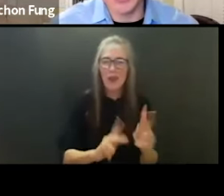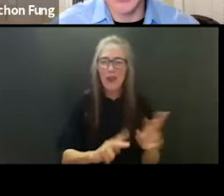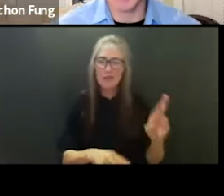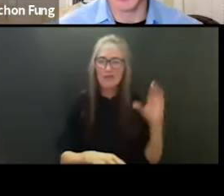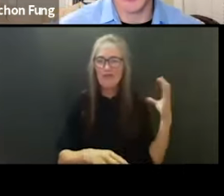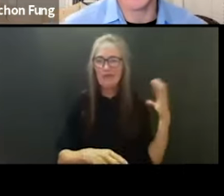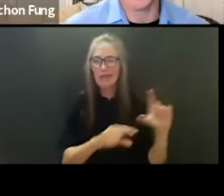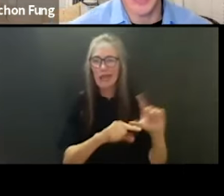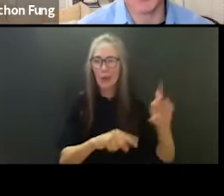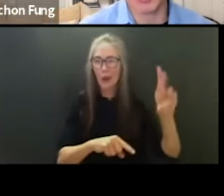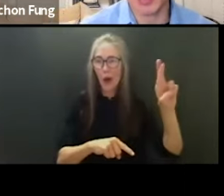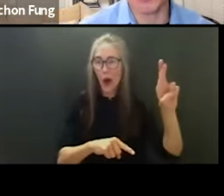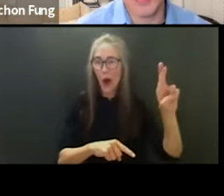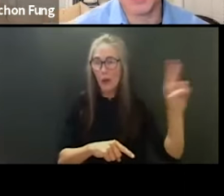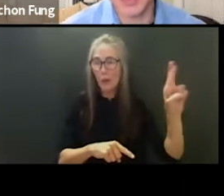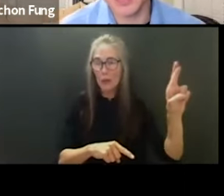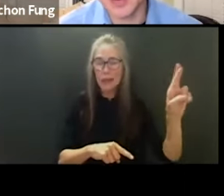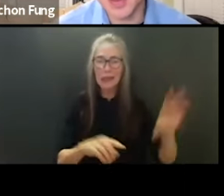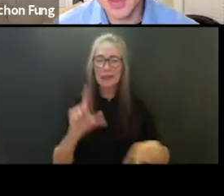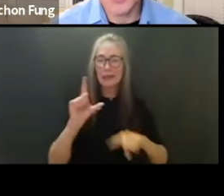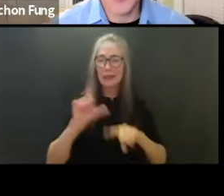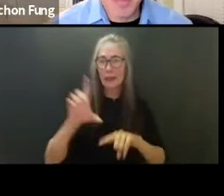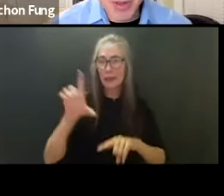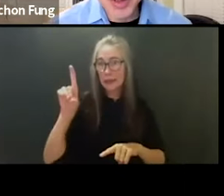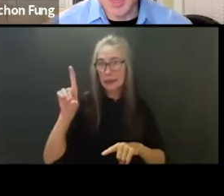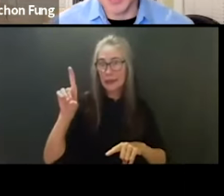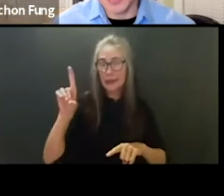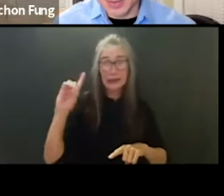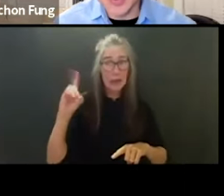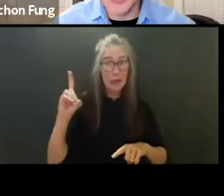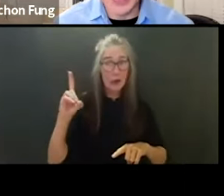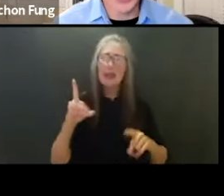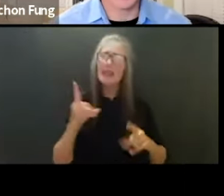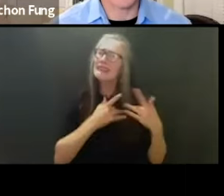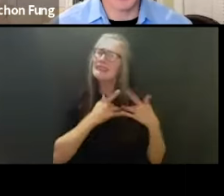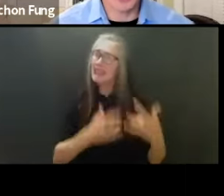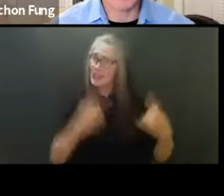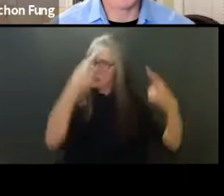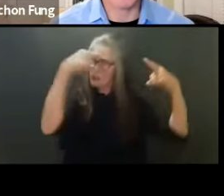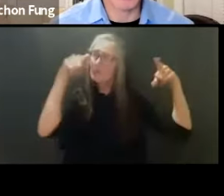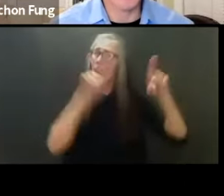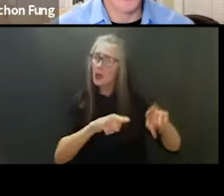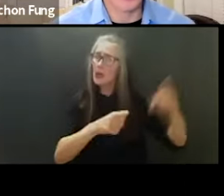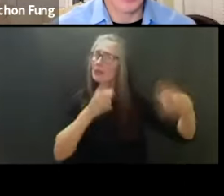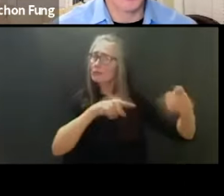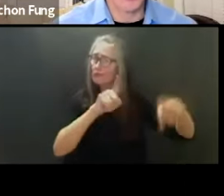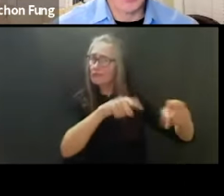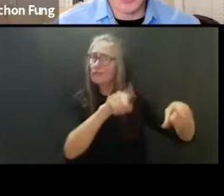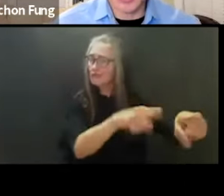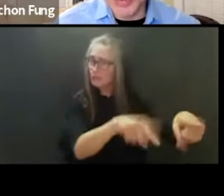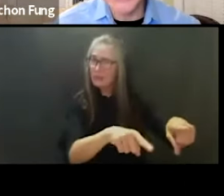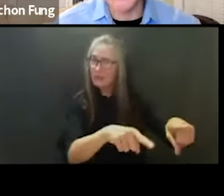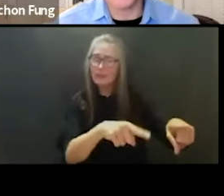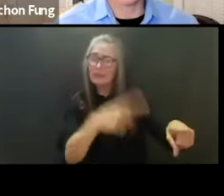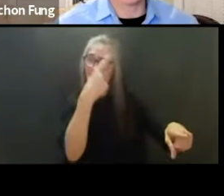capital D Democrats and capital R Republicans, for the most part, certainly at the national level, but at all kinds of other levels,